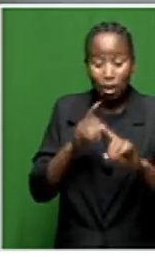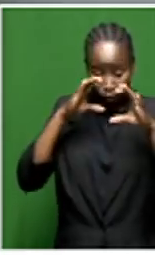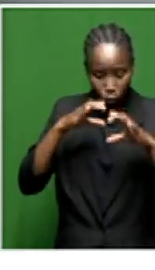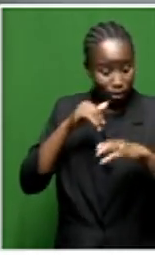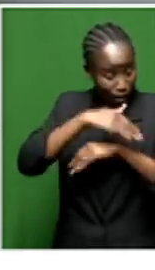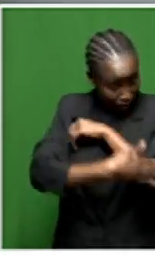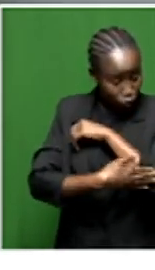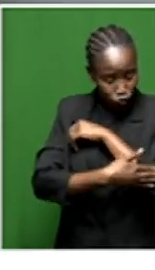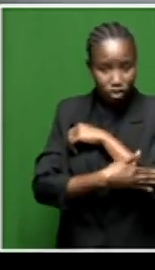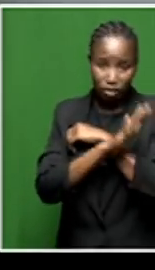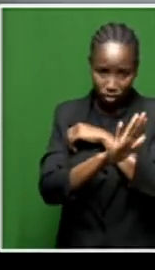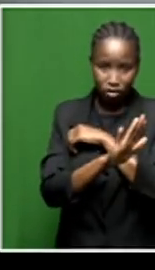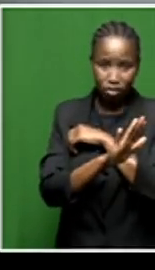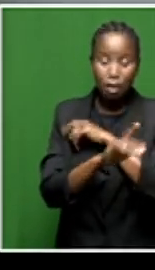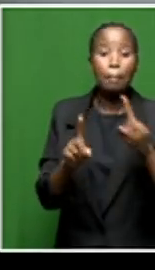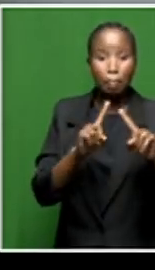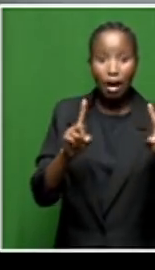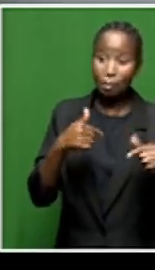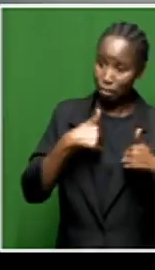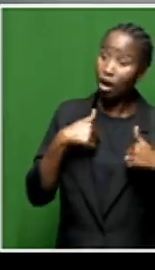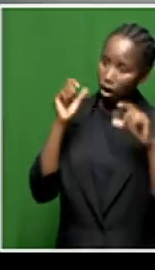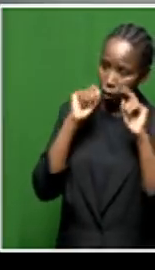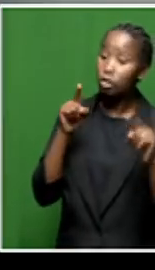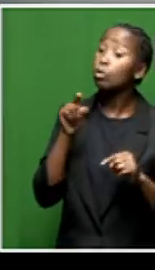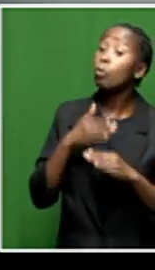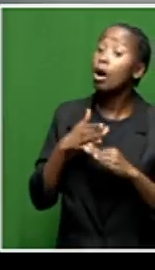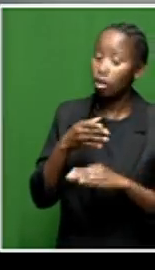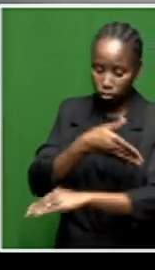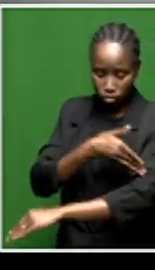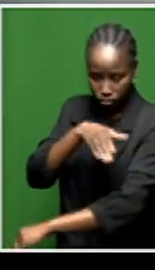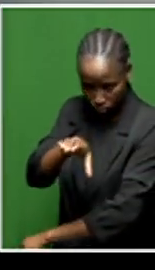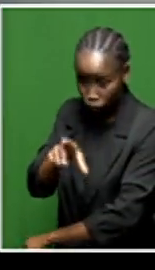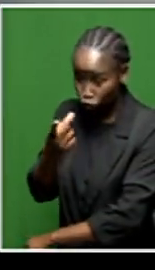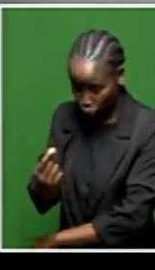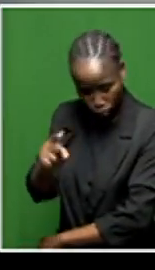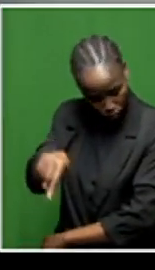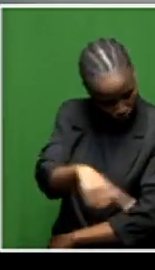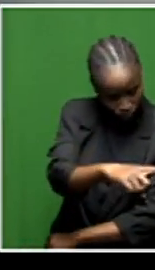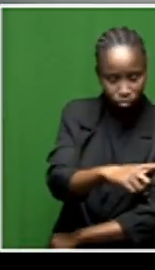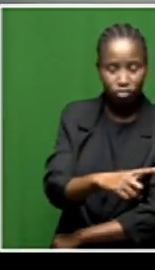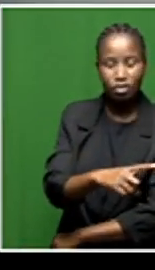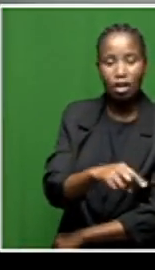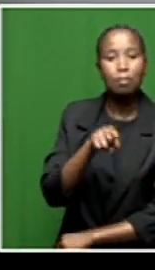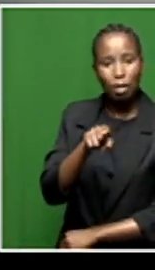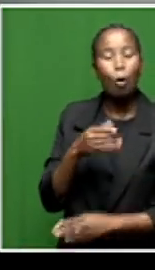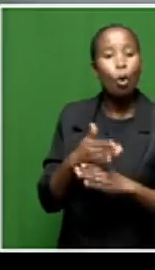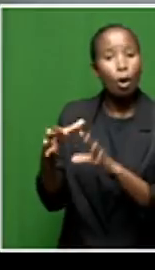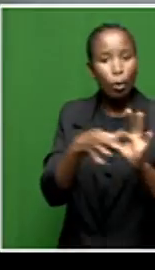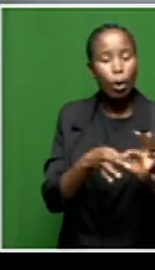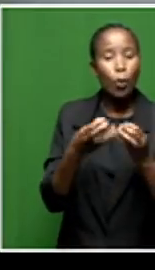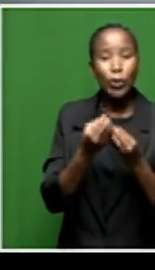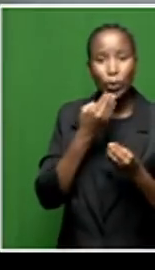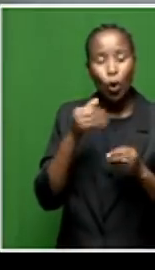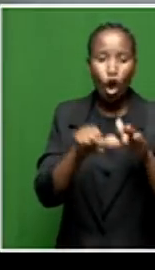I'm aware that this is the assignment that I have given them, and they collaborate with the local investigators.